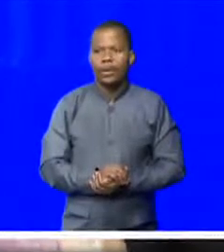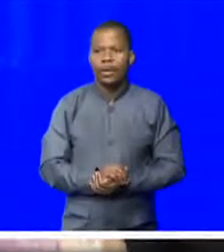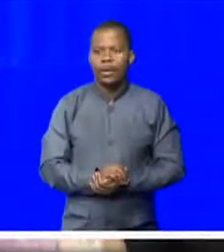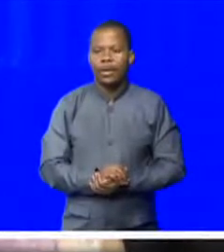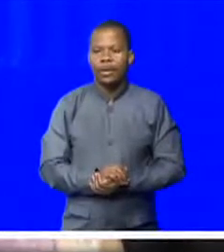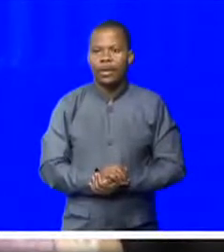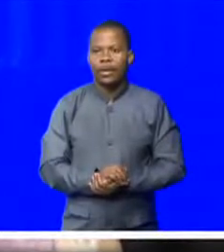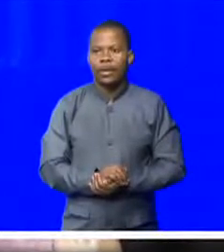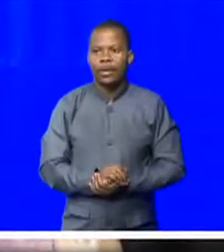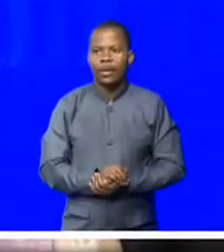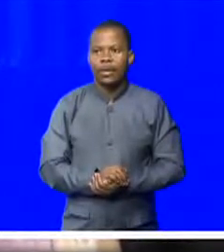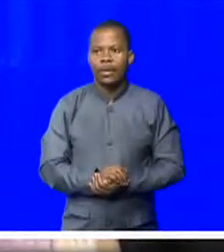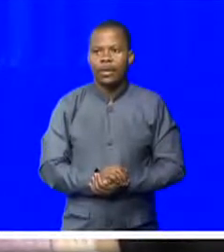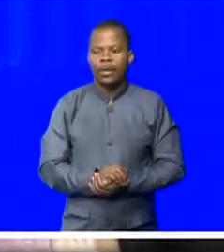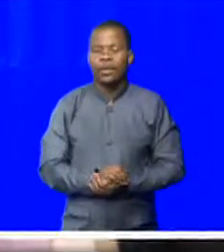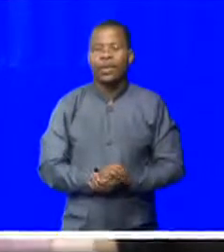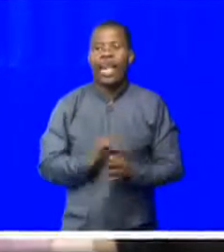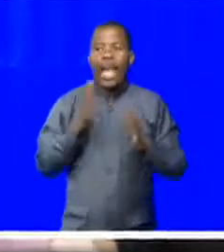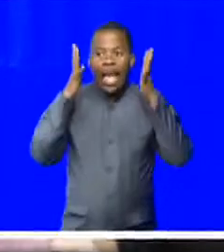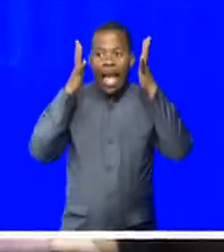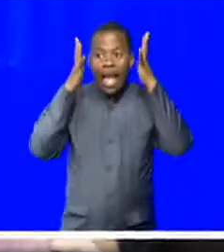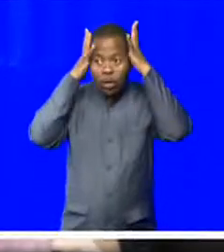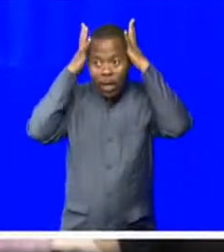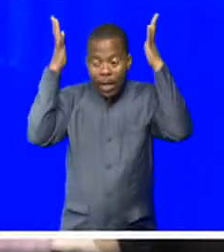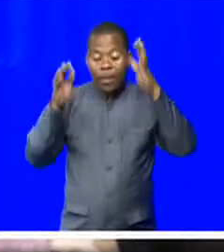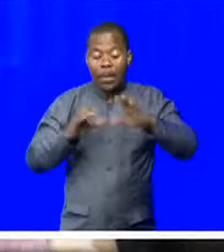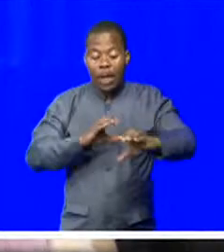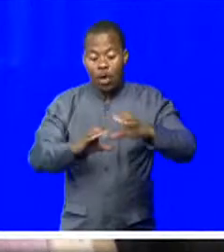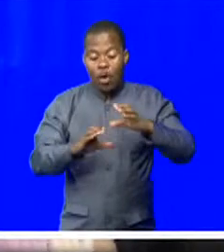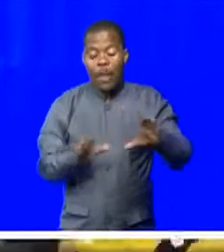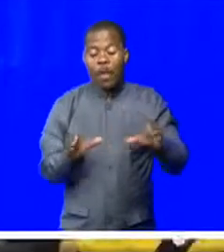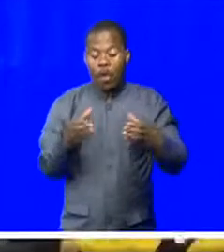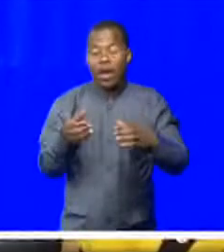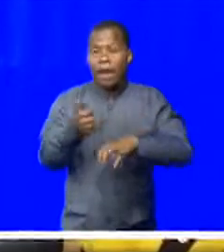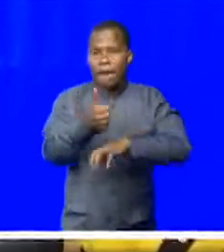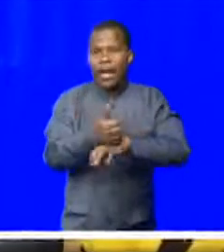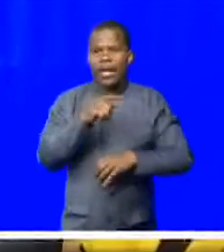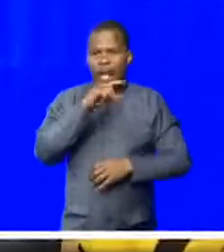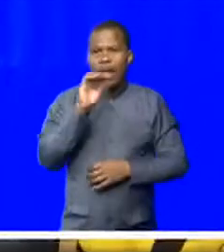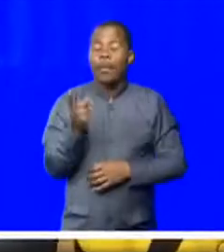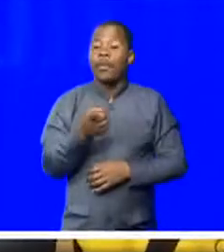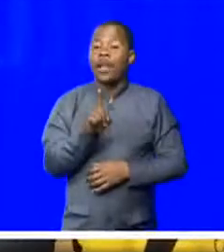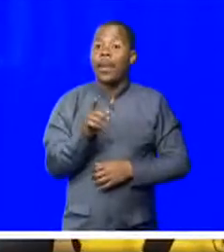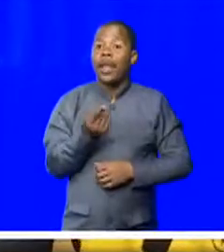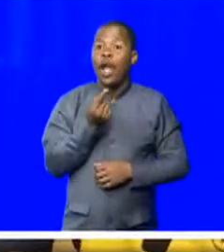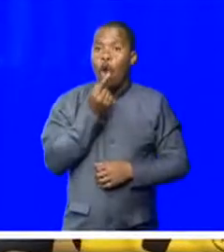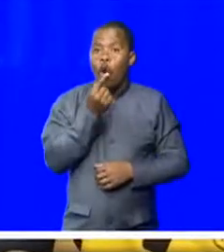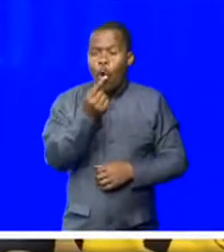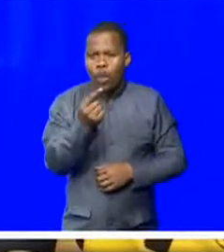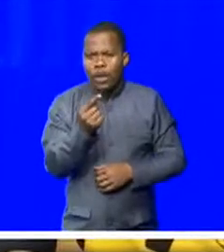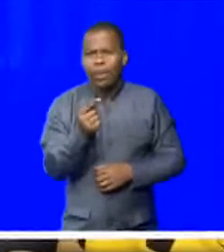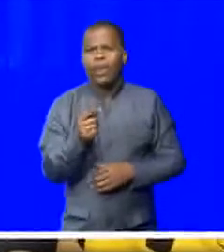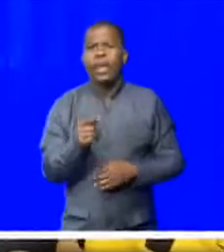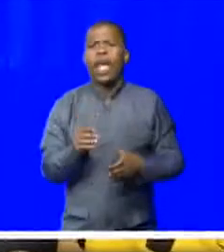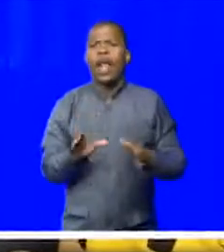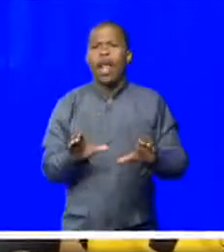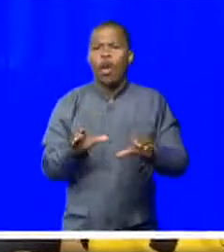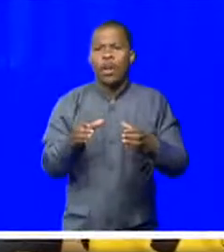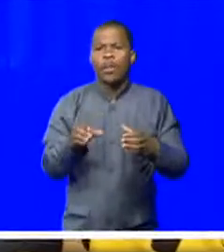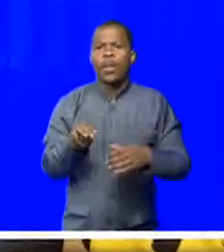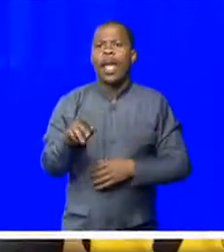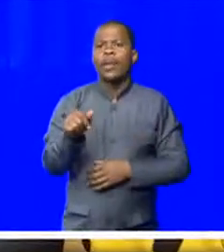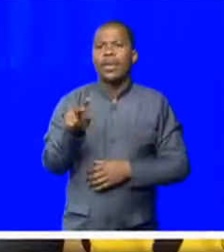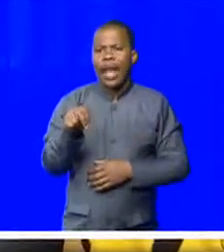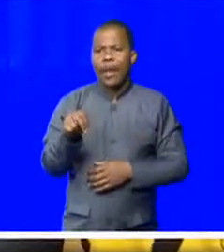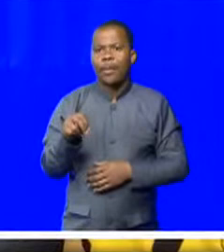Officer for the Eswatini Communications Commission, Mvilawempi Dlamini, says when the Commission renewed MTN's license